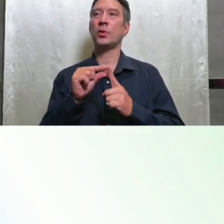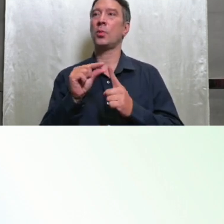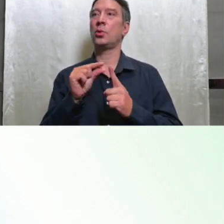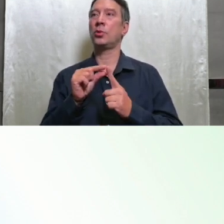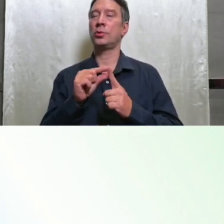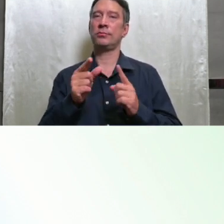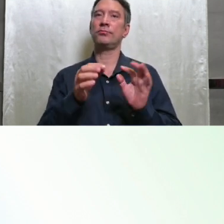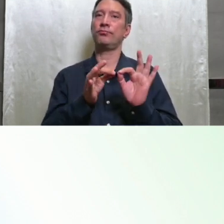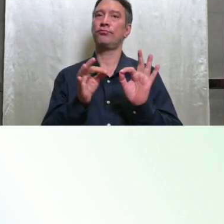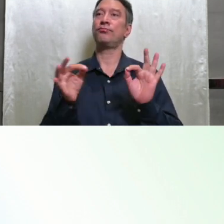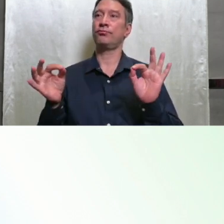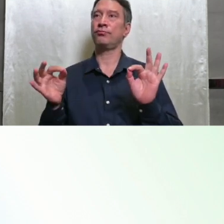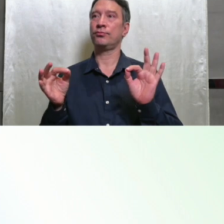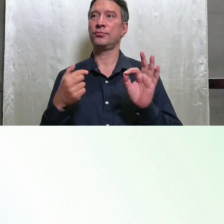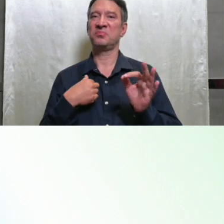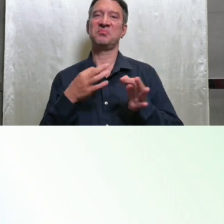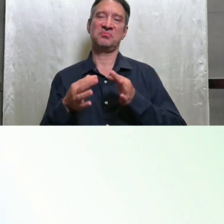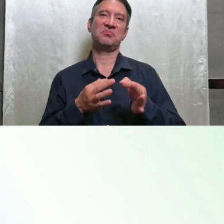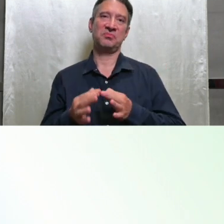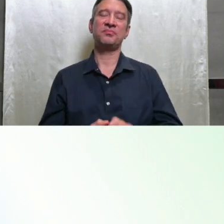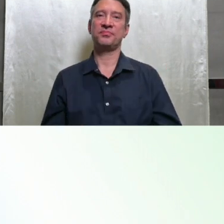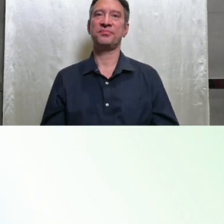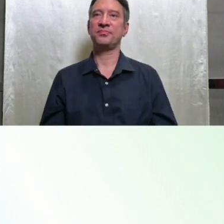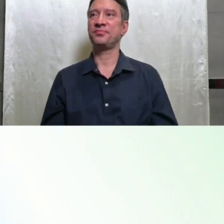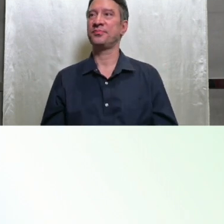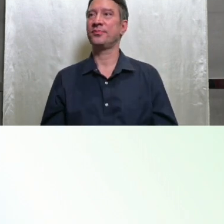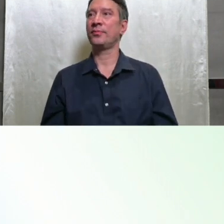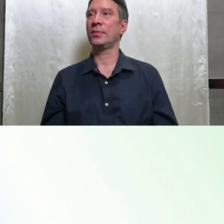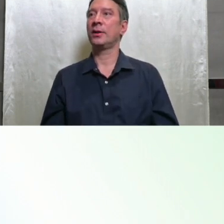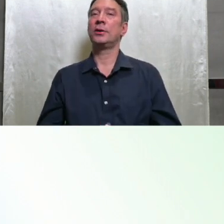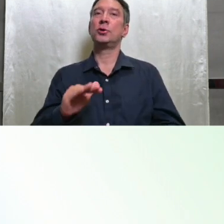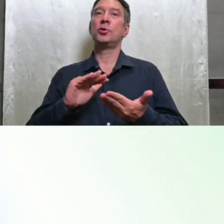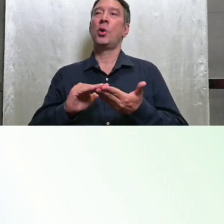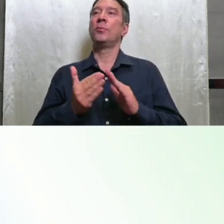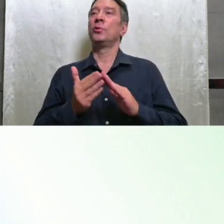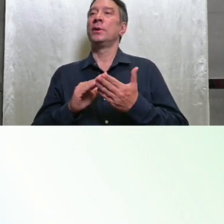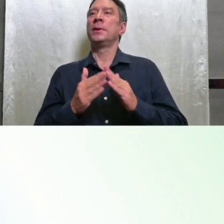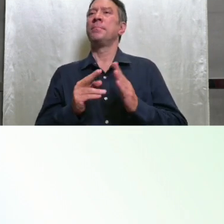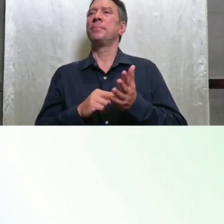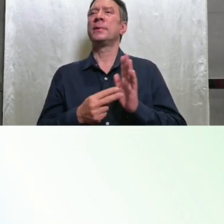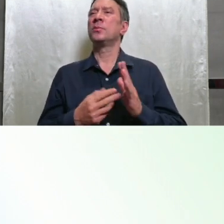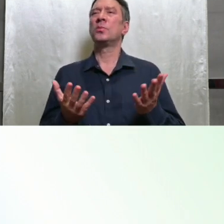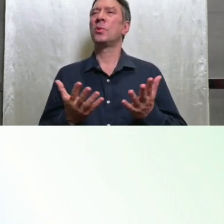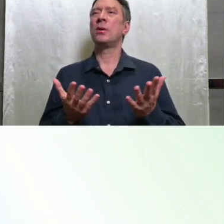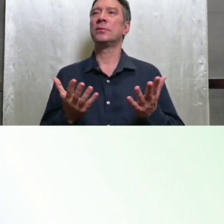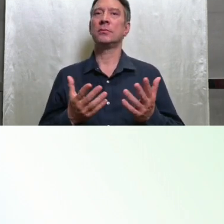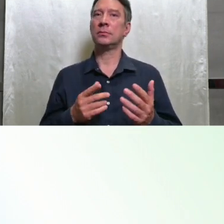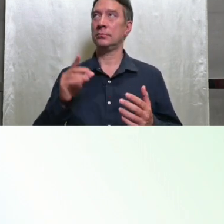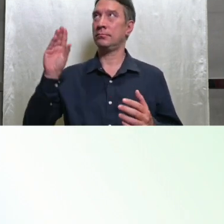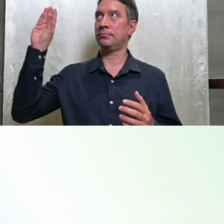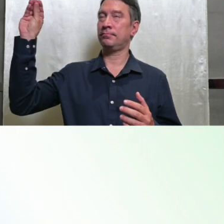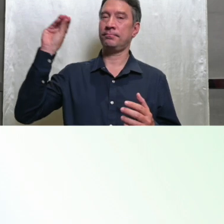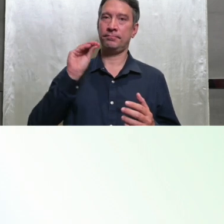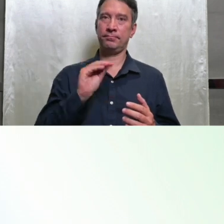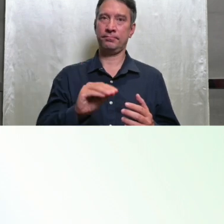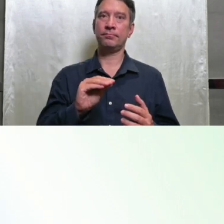future-shaped community by technology, it is our commitment to learning. But we should not just work for our